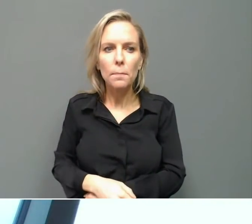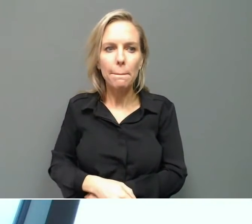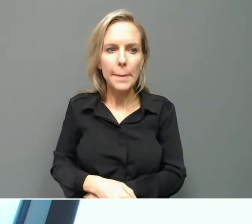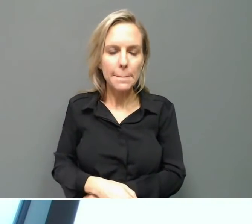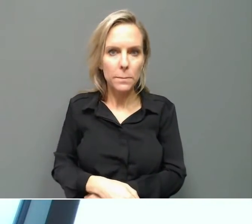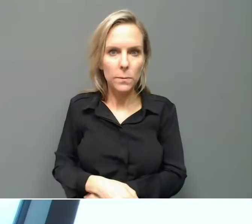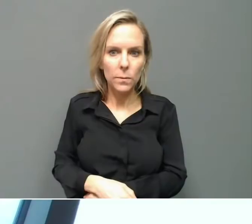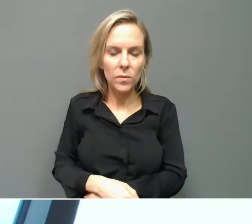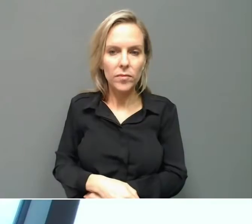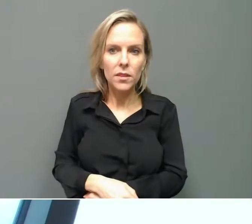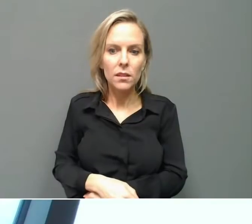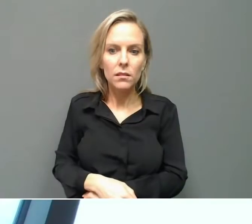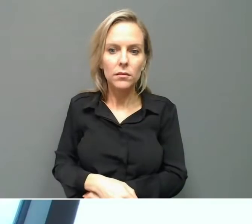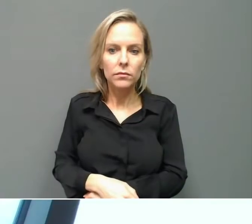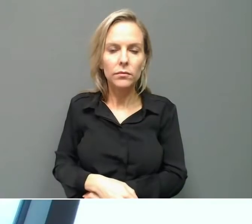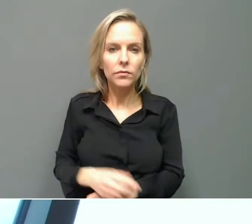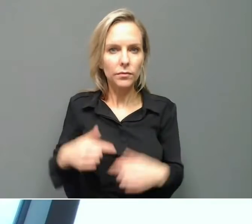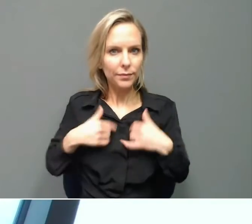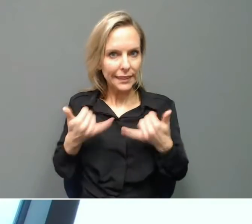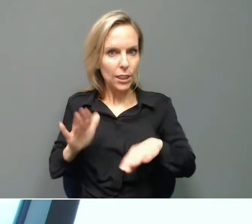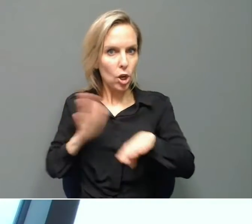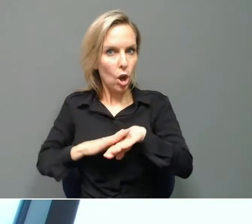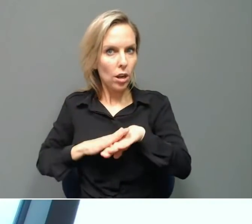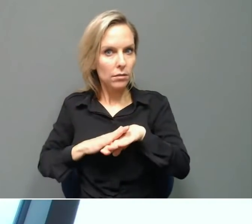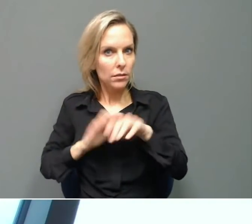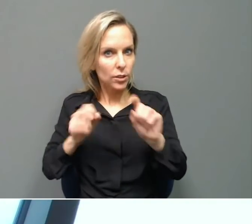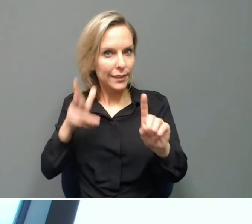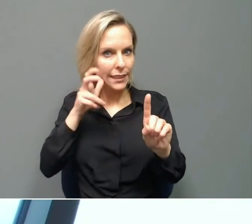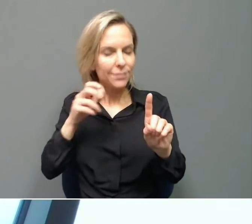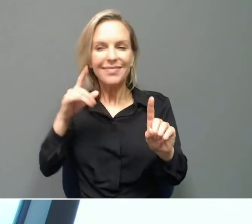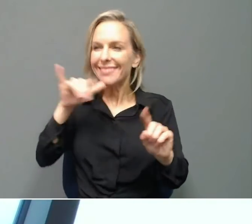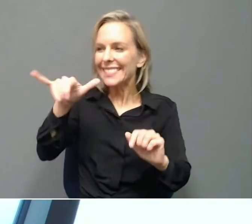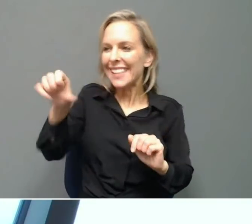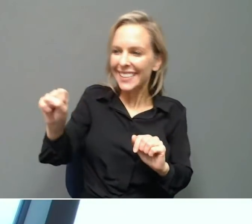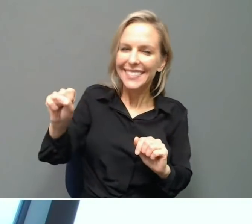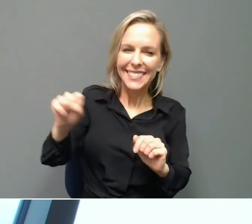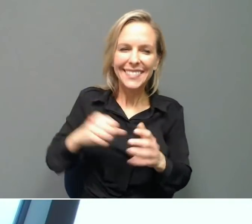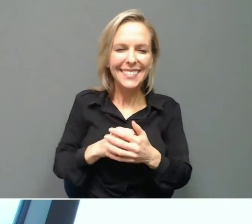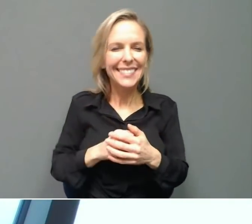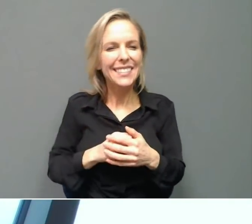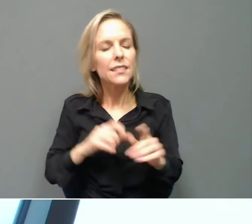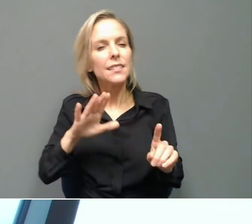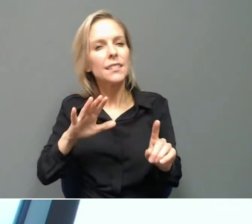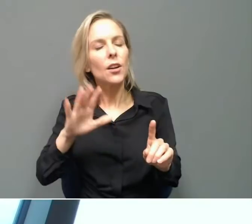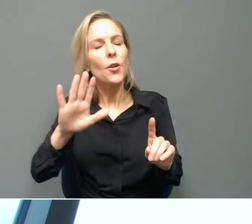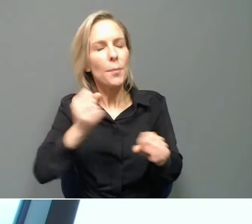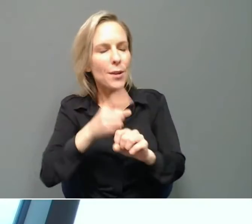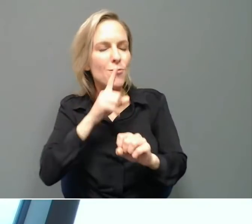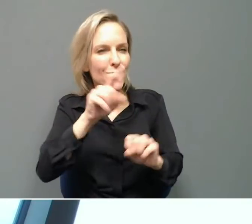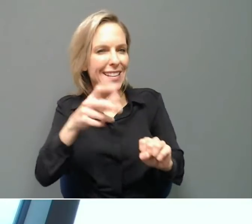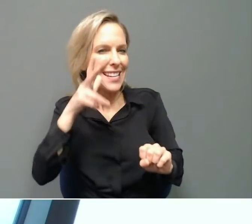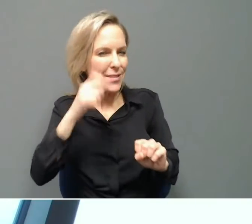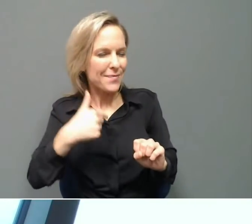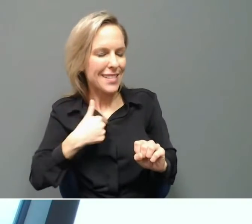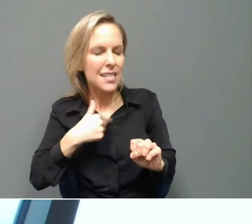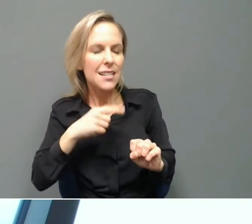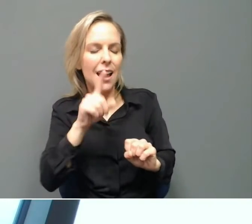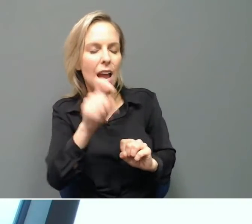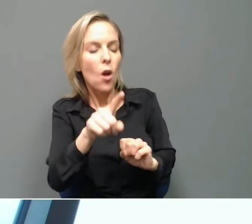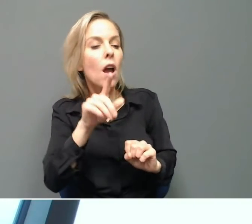Am I still on? Yes. Is my volume on? Okay. Well, I